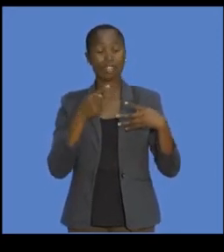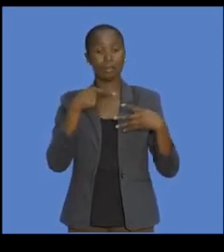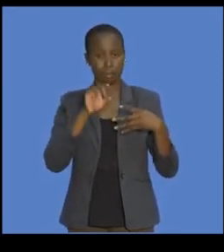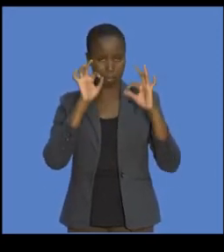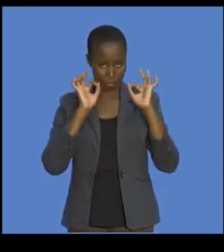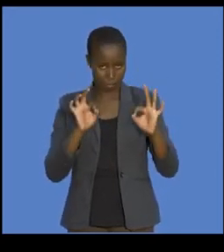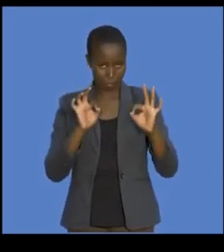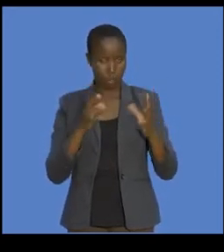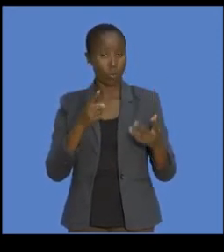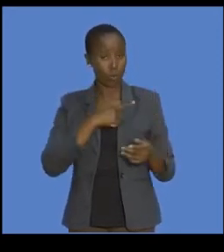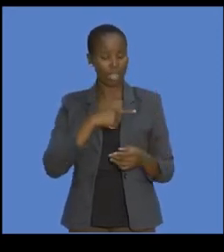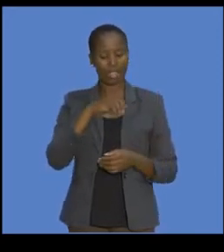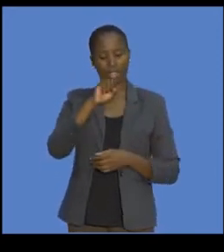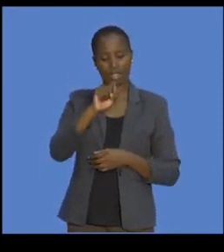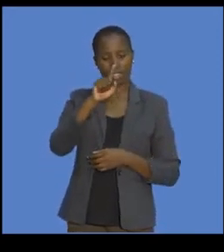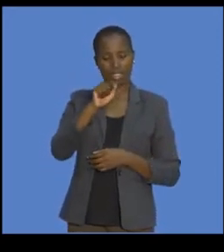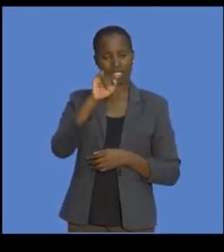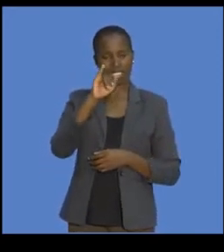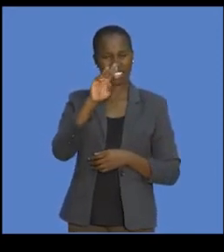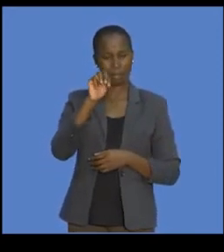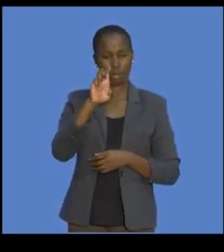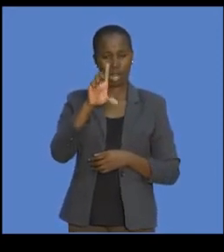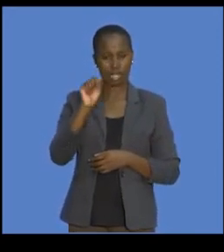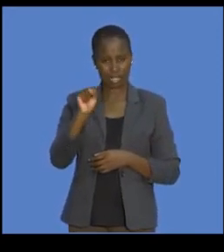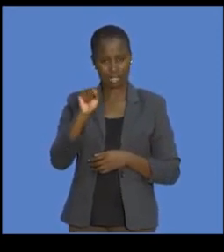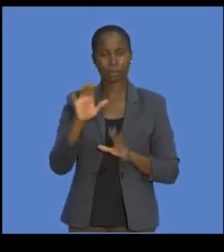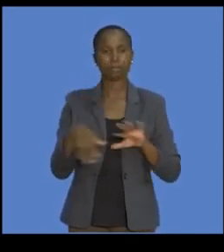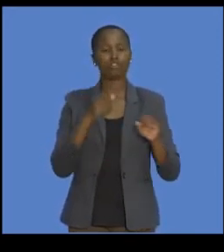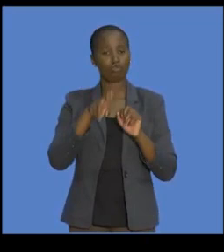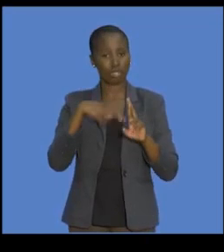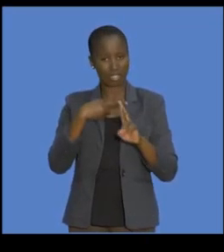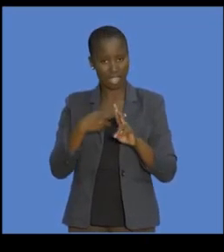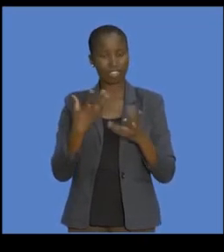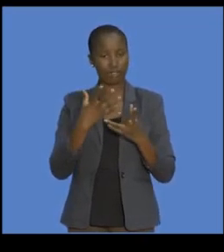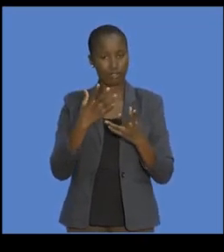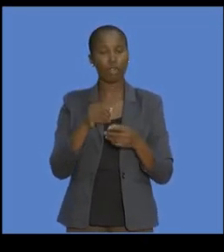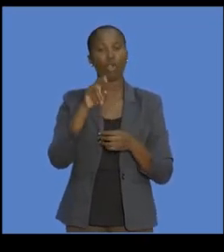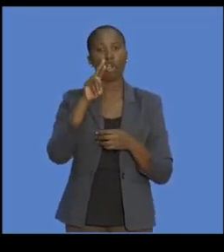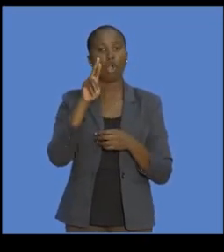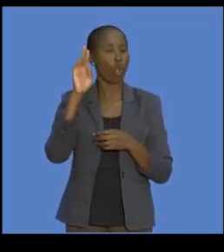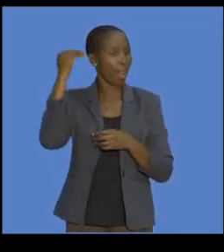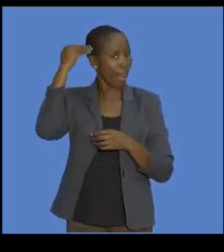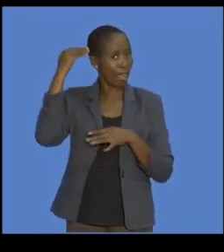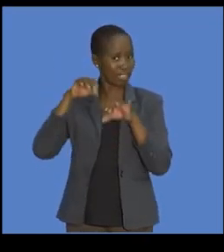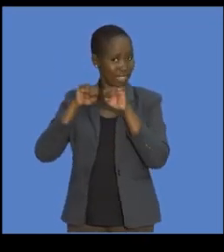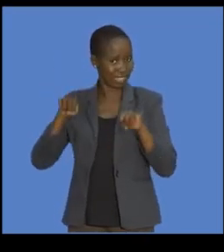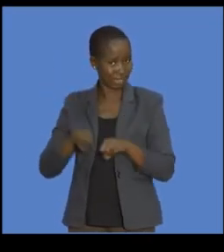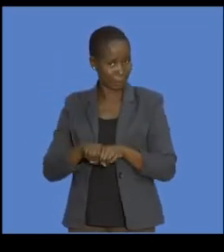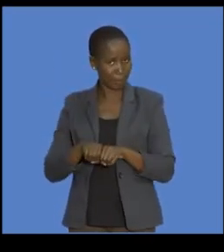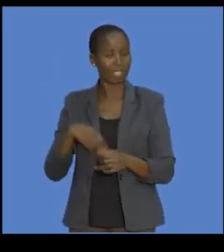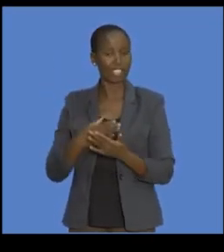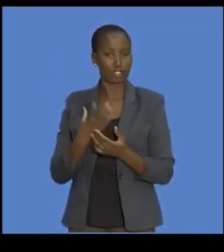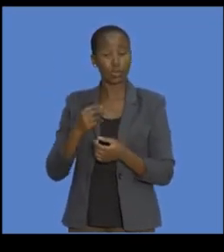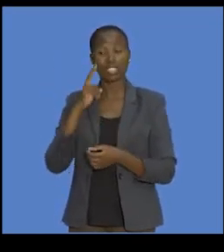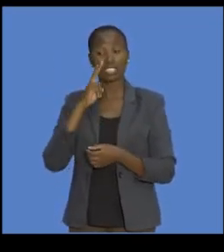Stimulus, effector, neurons, because those are in the nervous system, and the sensor. So if you look at all of the others, it's C. And the